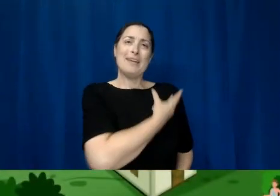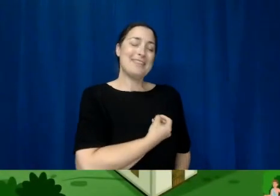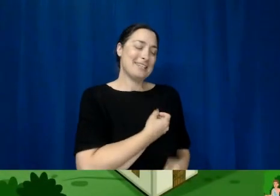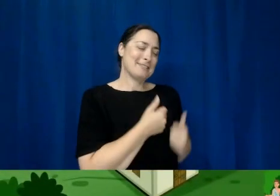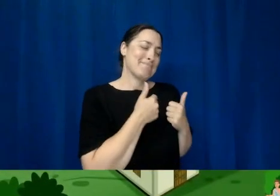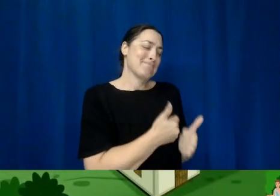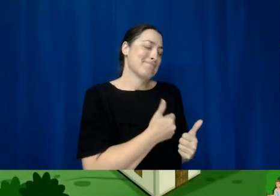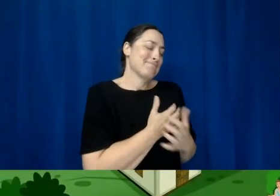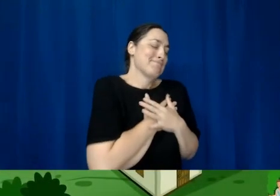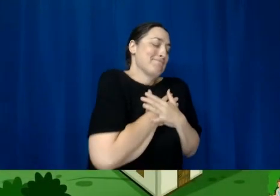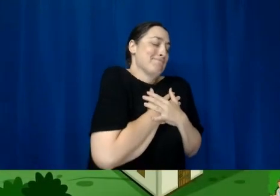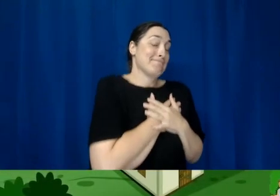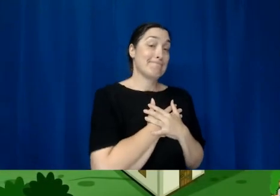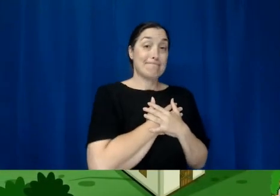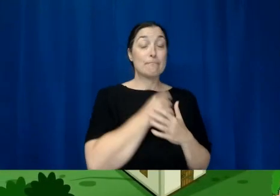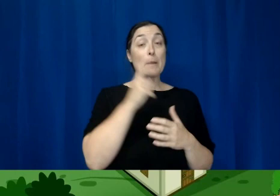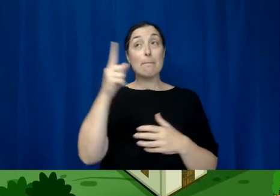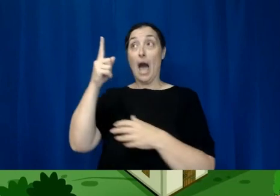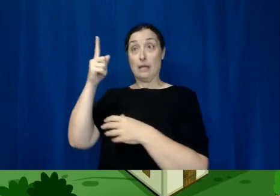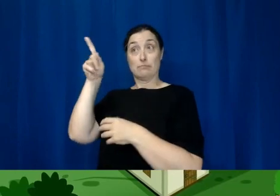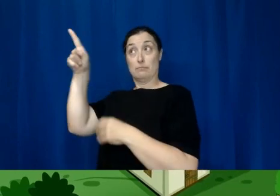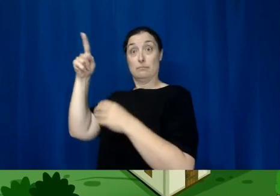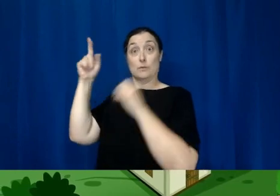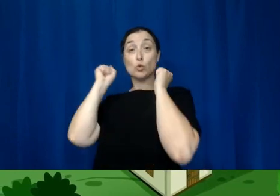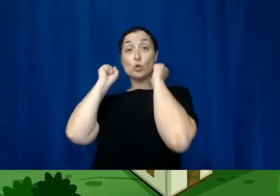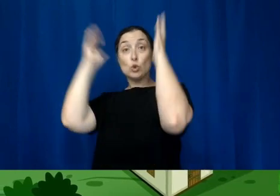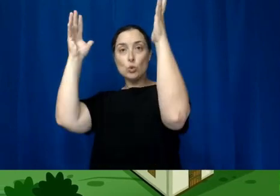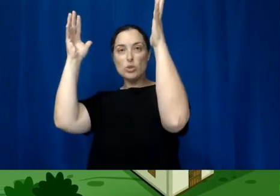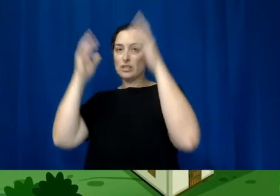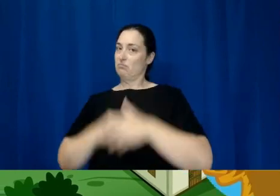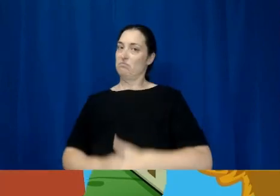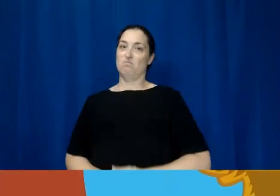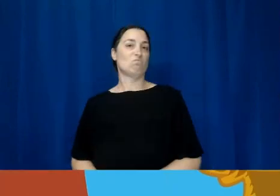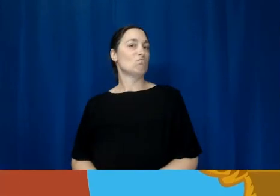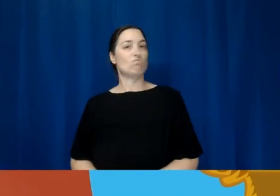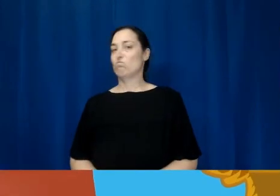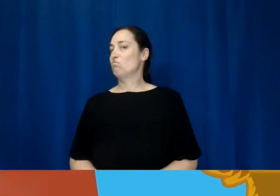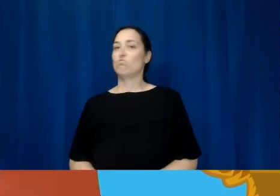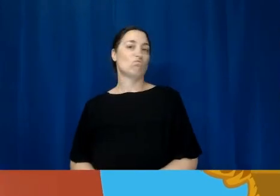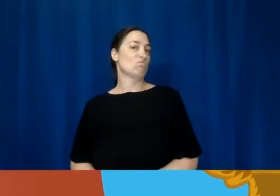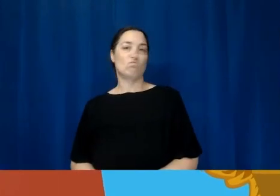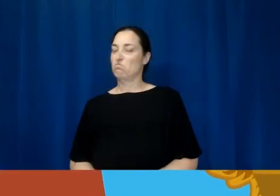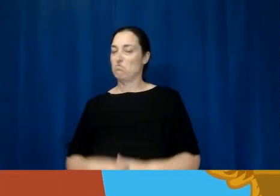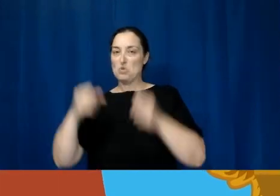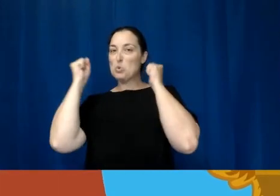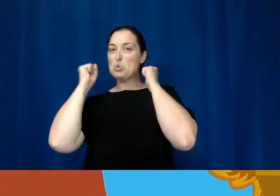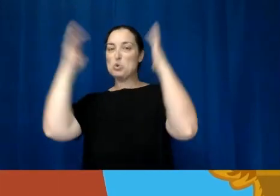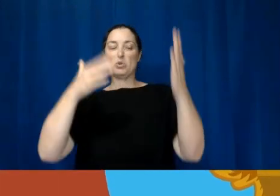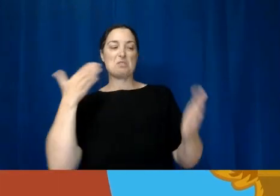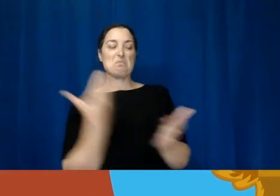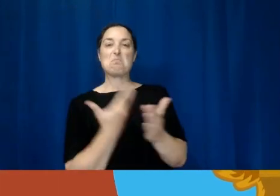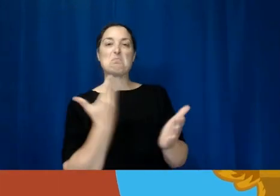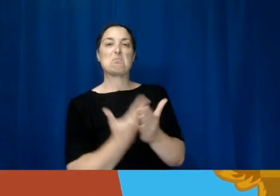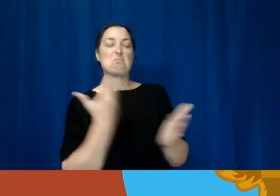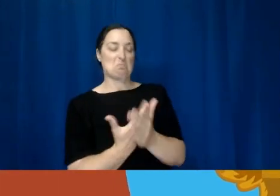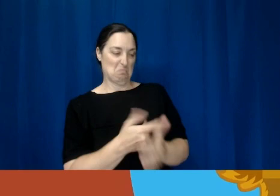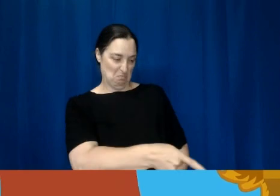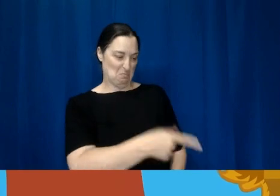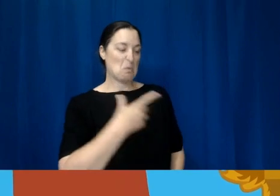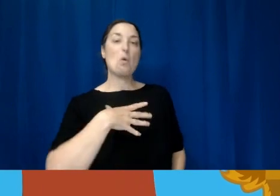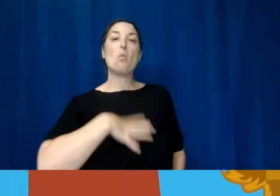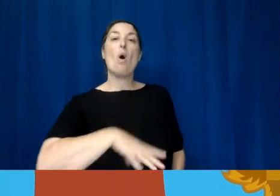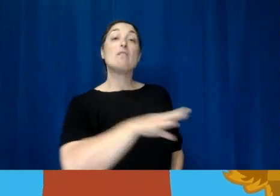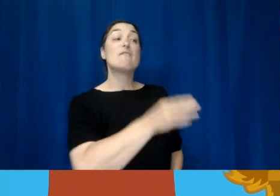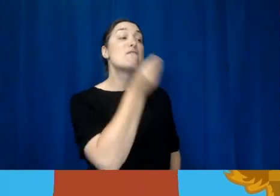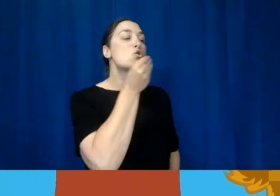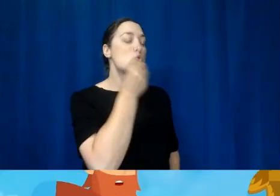of the gods did not harbor the same affections for humanity. In the beginning, Zeus demanded that humans sacrifice all their food to